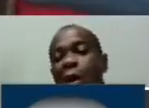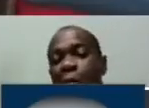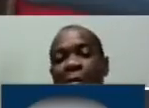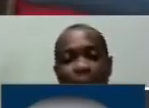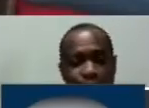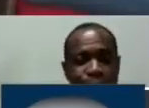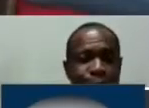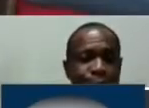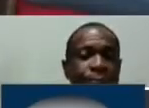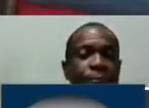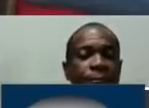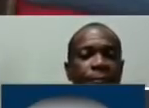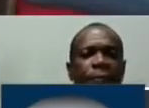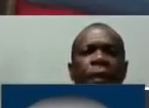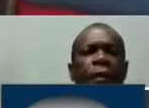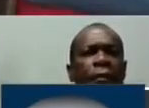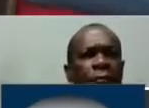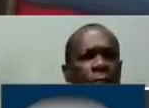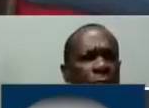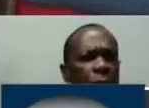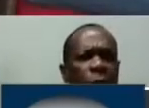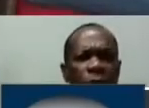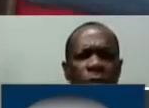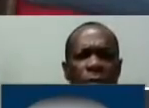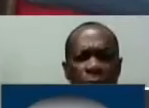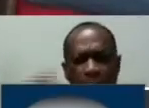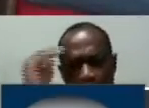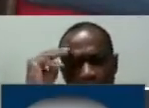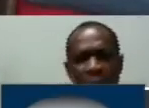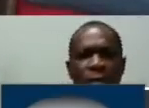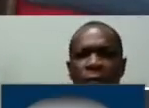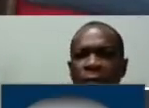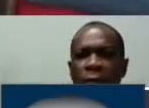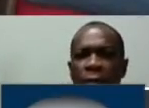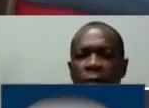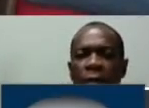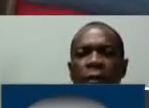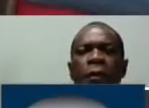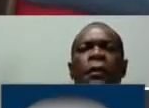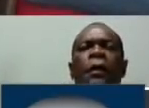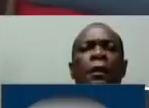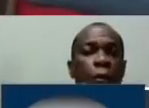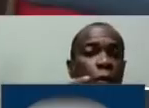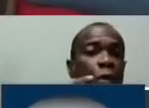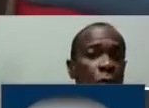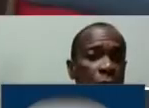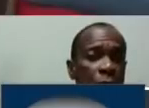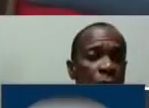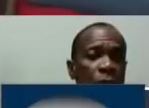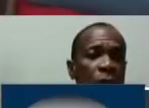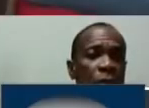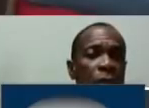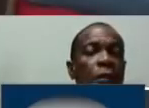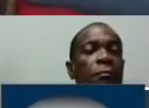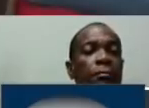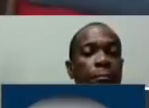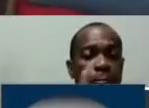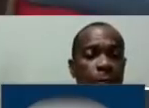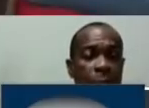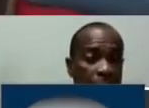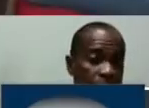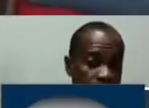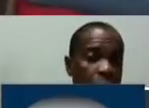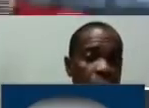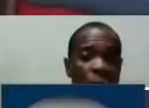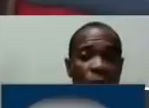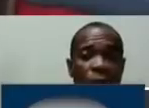for the question. Since the World Health Organization approved the Pfizer as a booster for Sinopharm, will people who go to get the booster shot, will they be encouraged